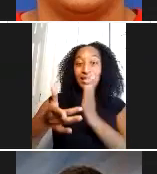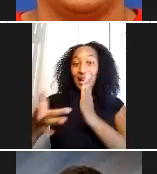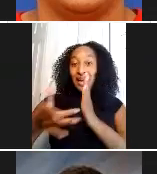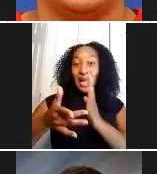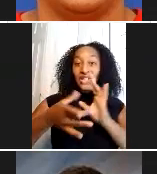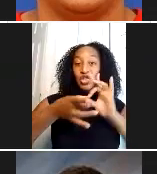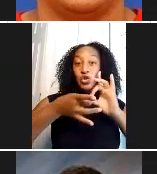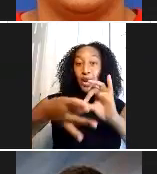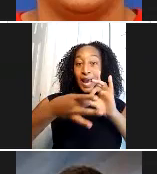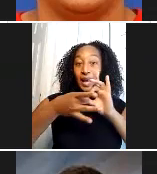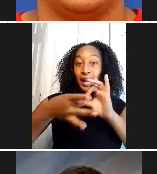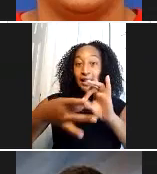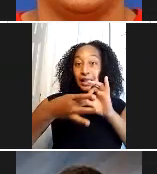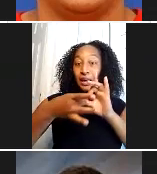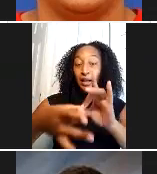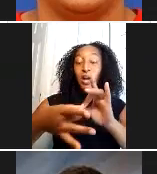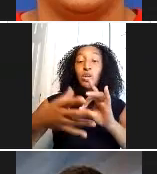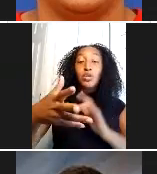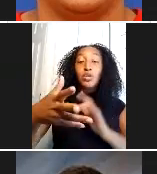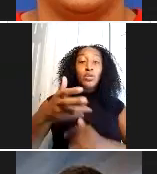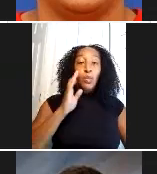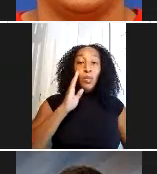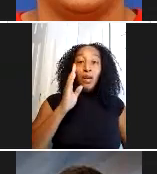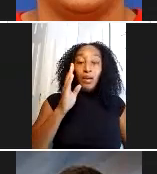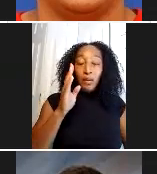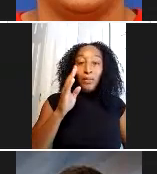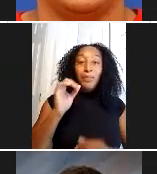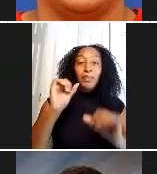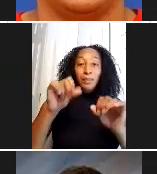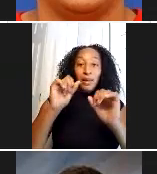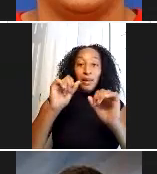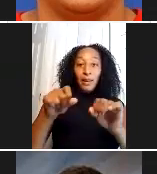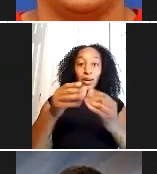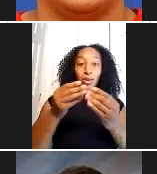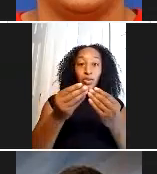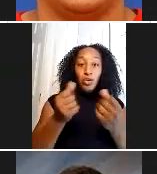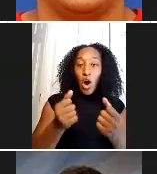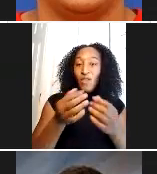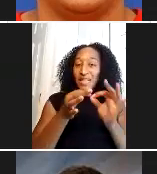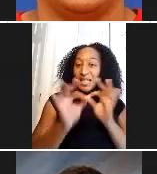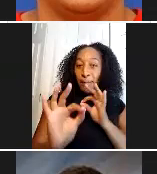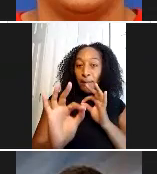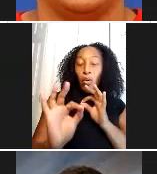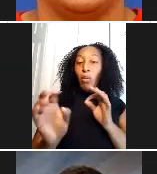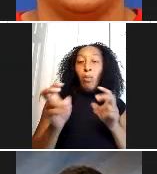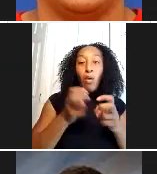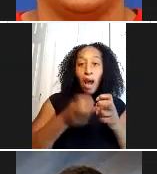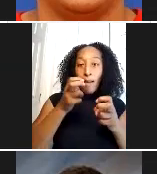solving some simple problems using derived quantities and derived properties.